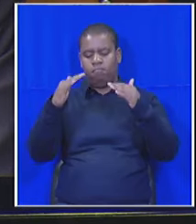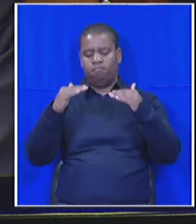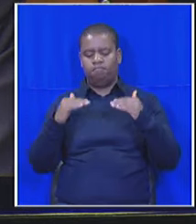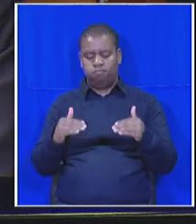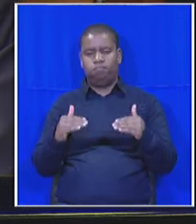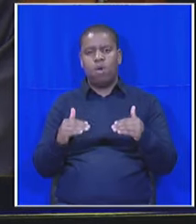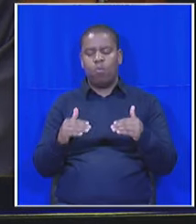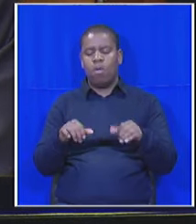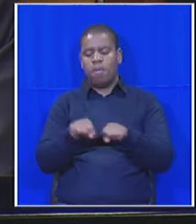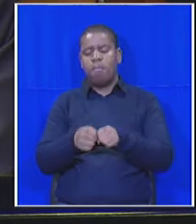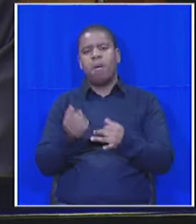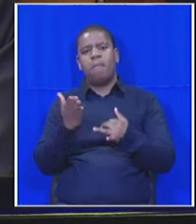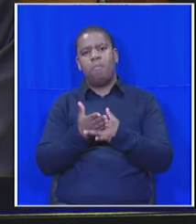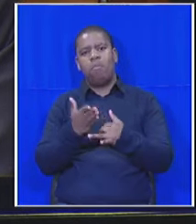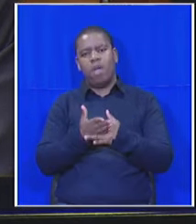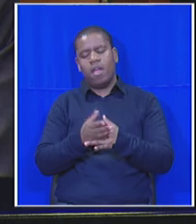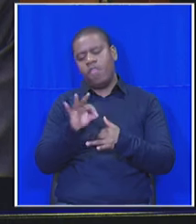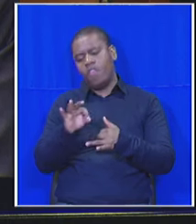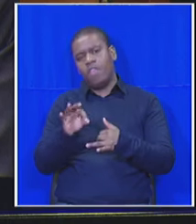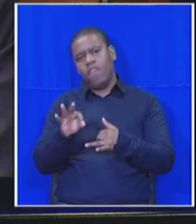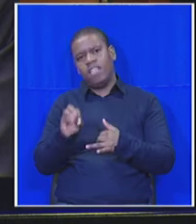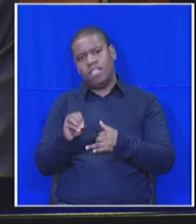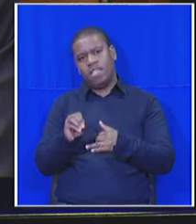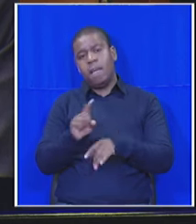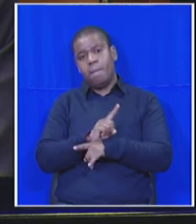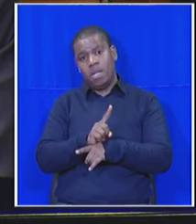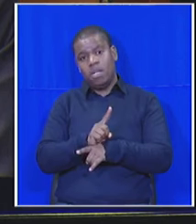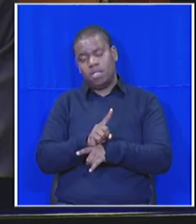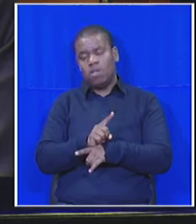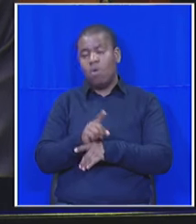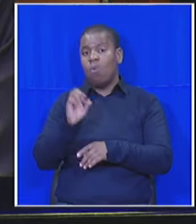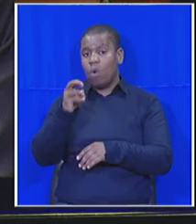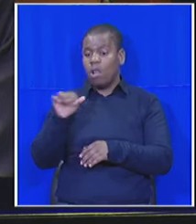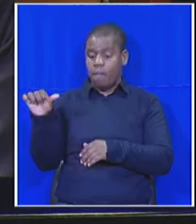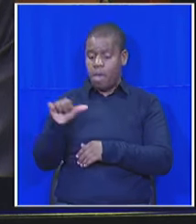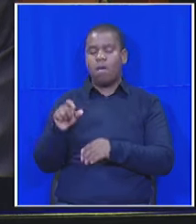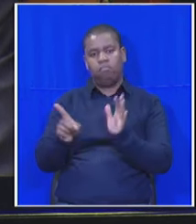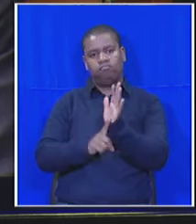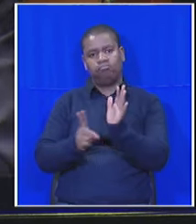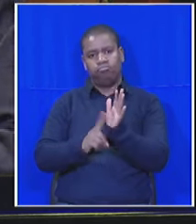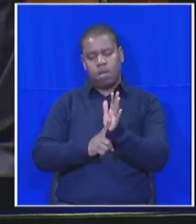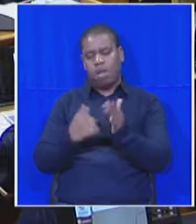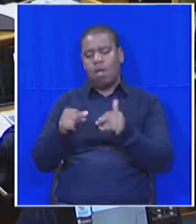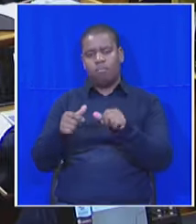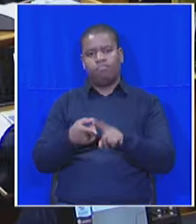30 minutes. Bells will be rung to alert members to the resumption of business, and business is now suspended.